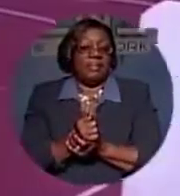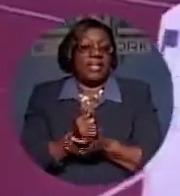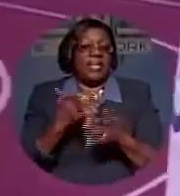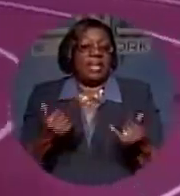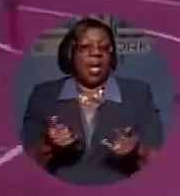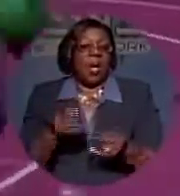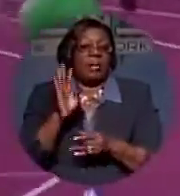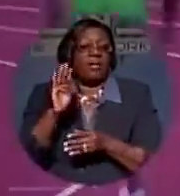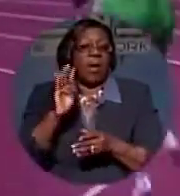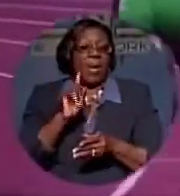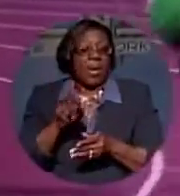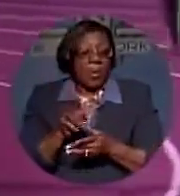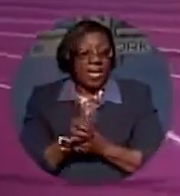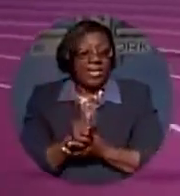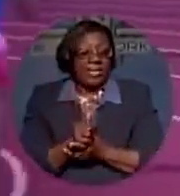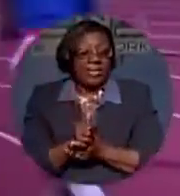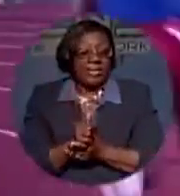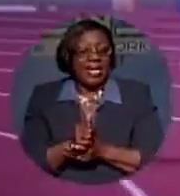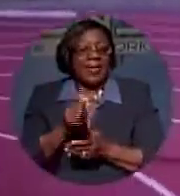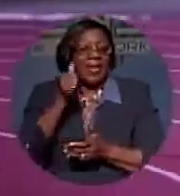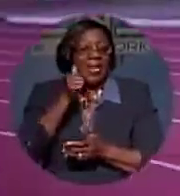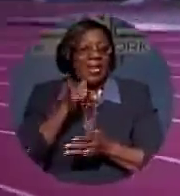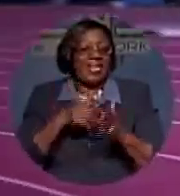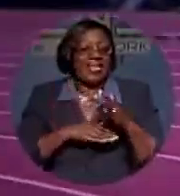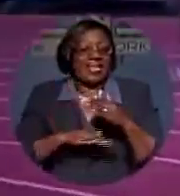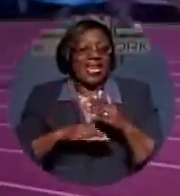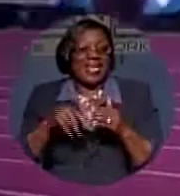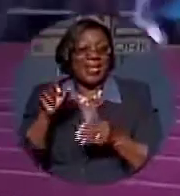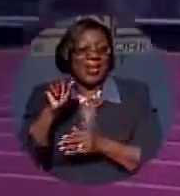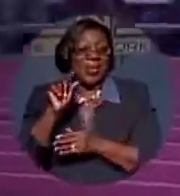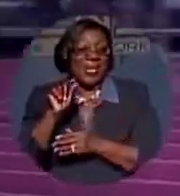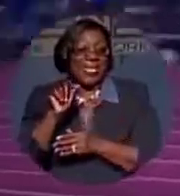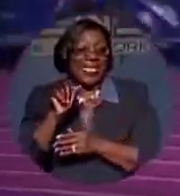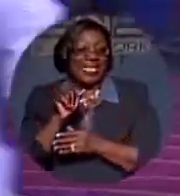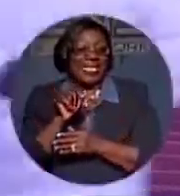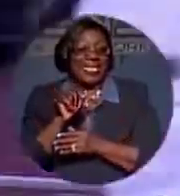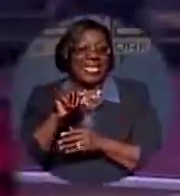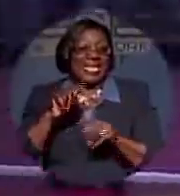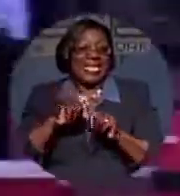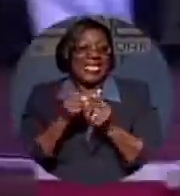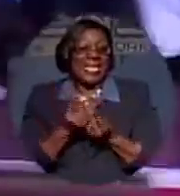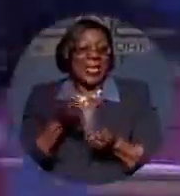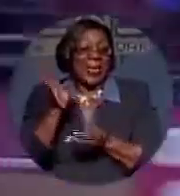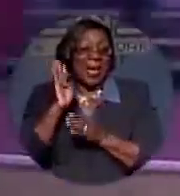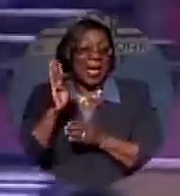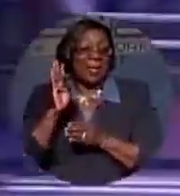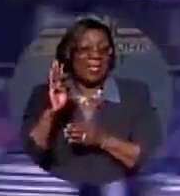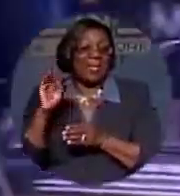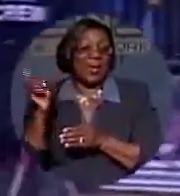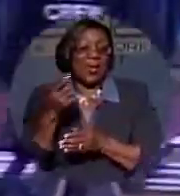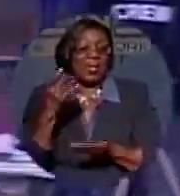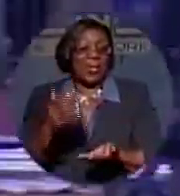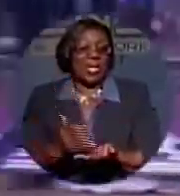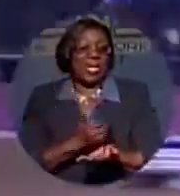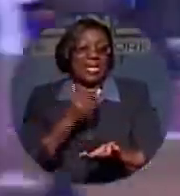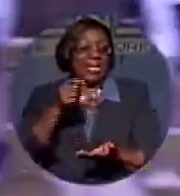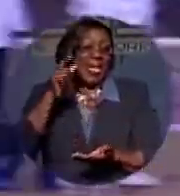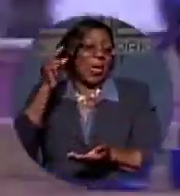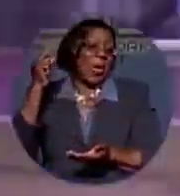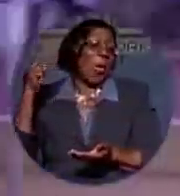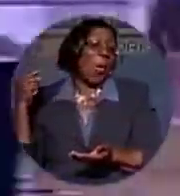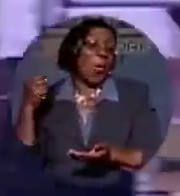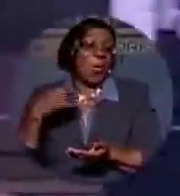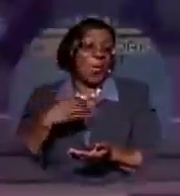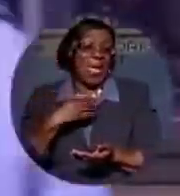the 4x1 for girls under 20, Team Bahamas, they would also collect a gold